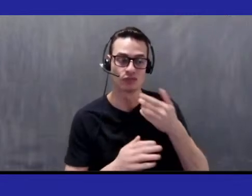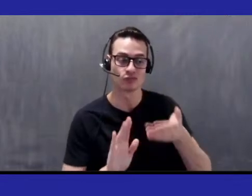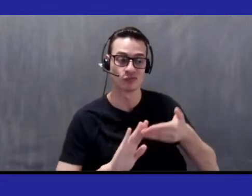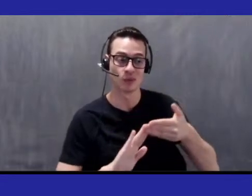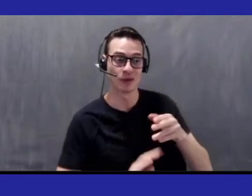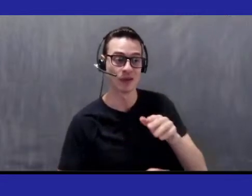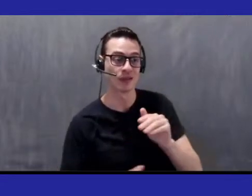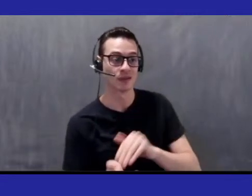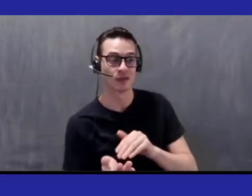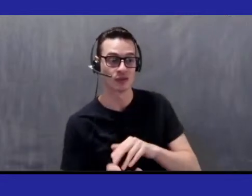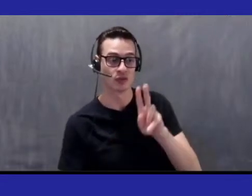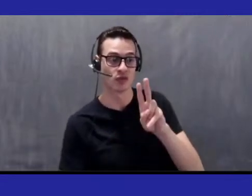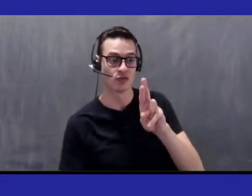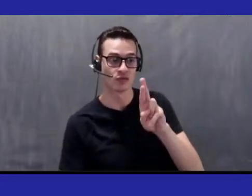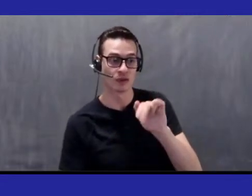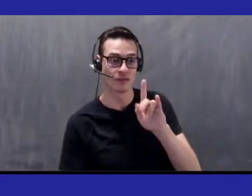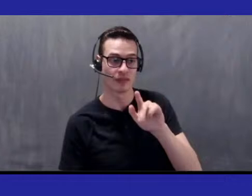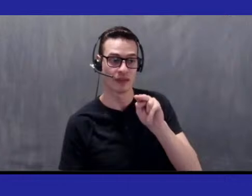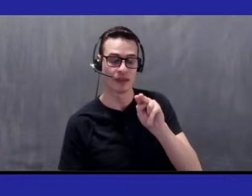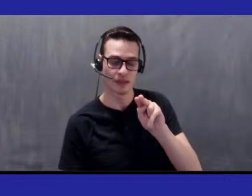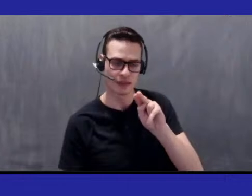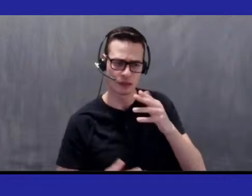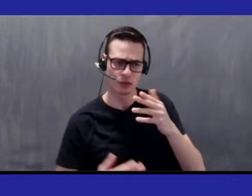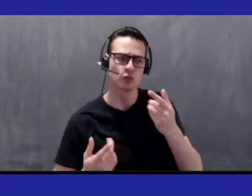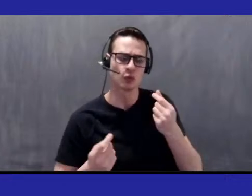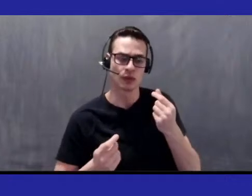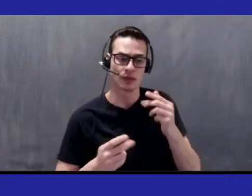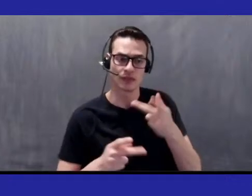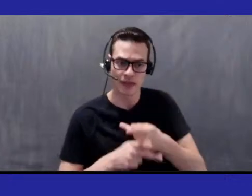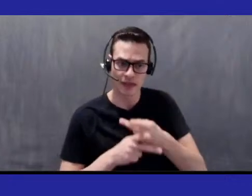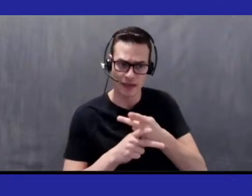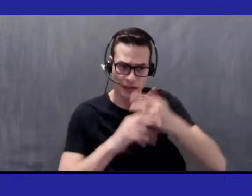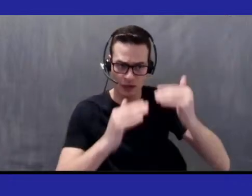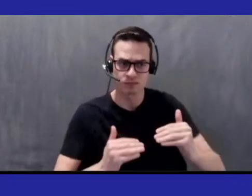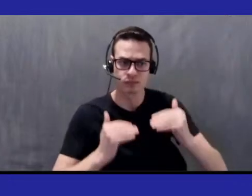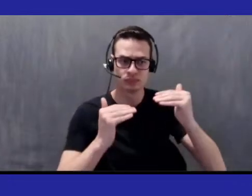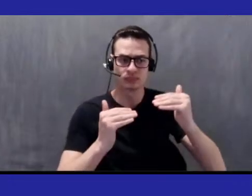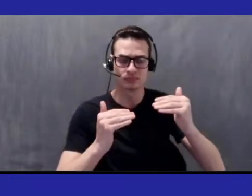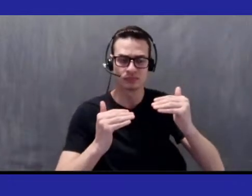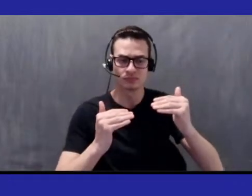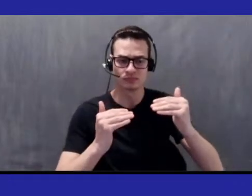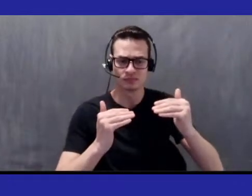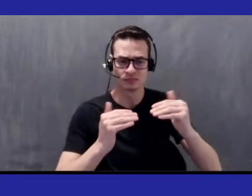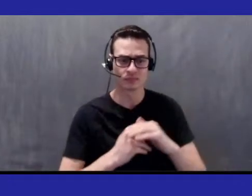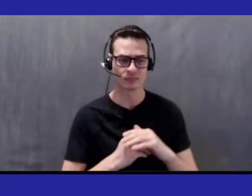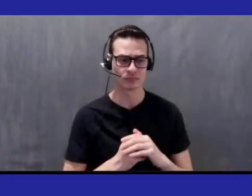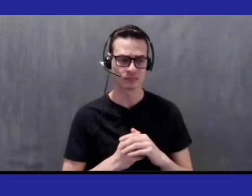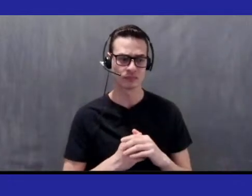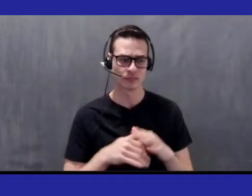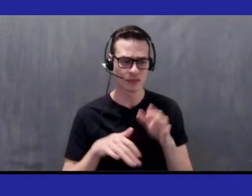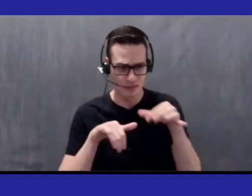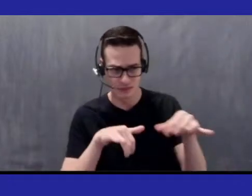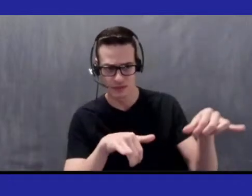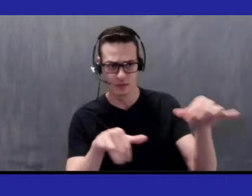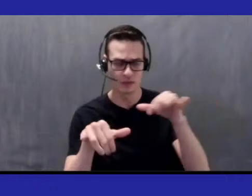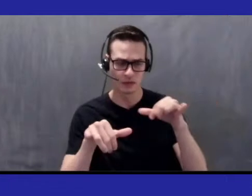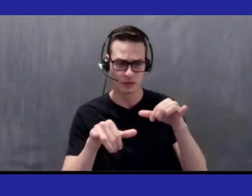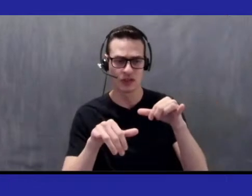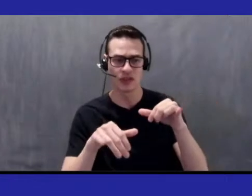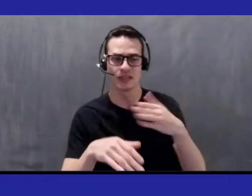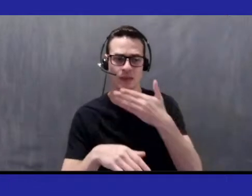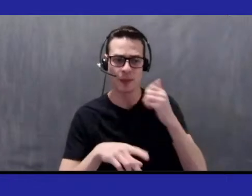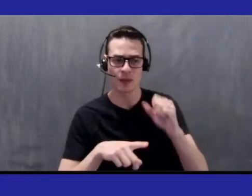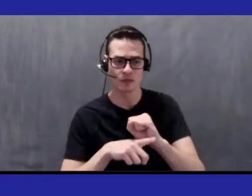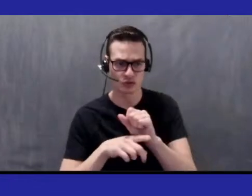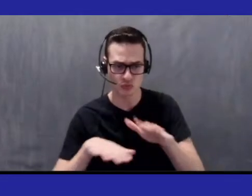we're providing for adult patients with sickle cell, to leverage system-wide data to inform and standardize best practices across health and